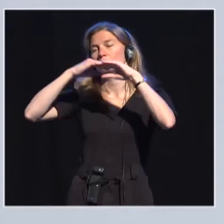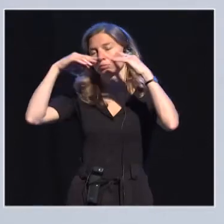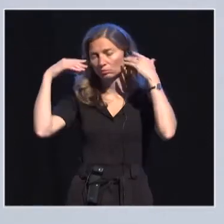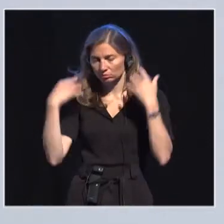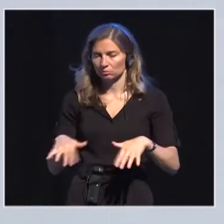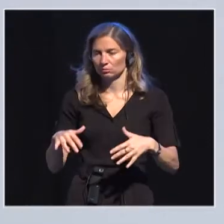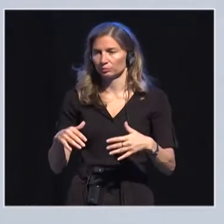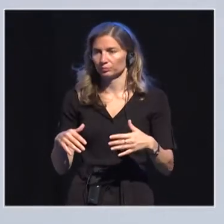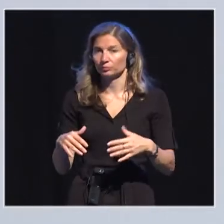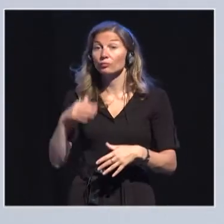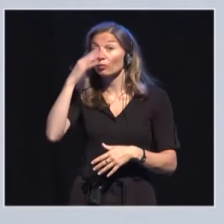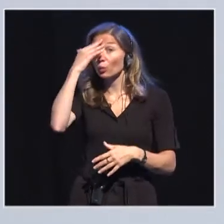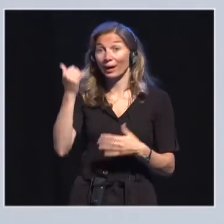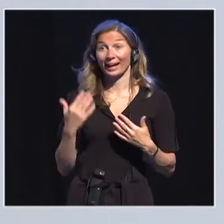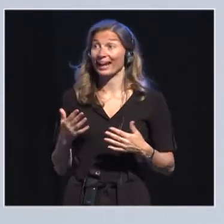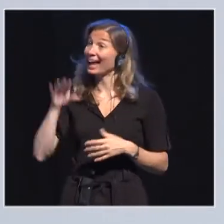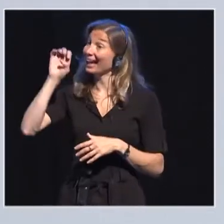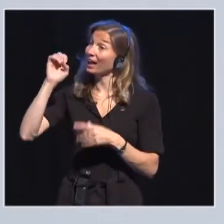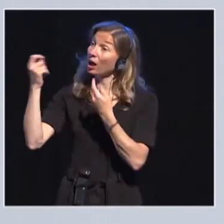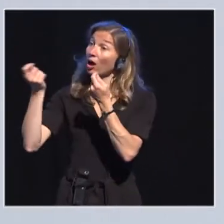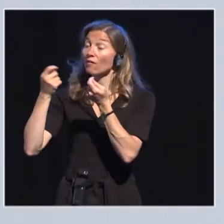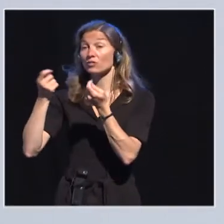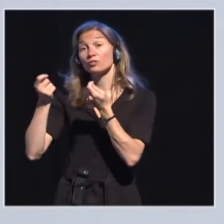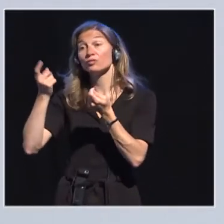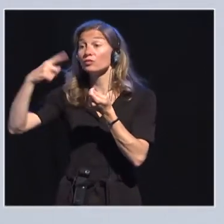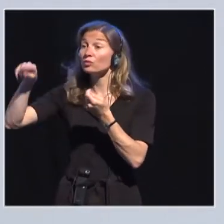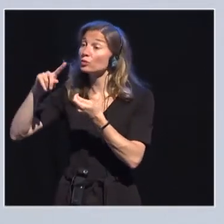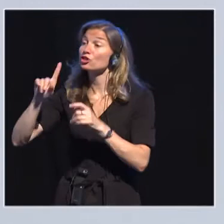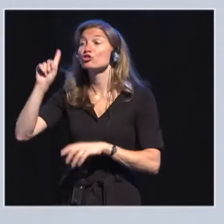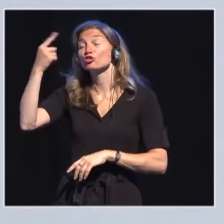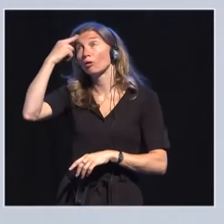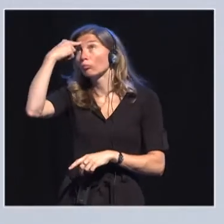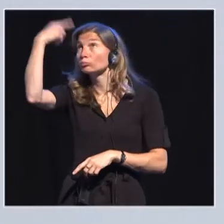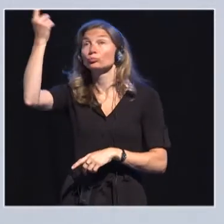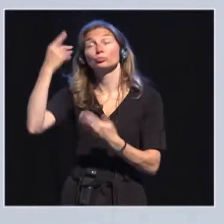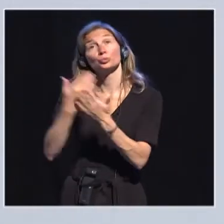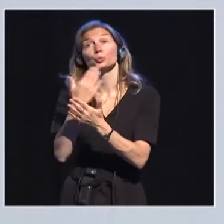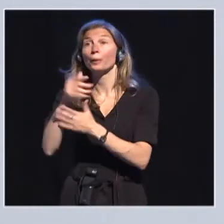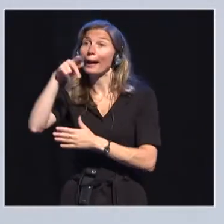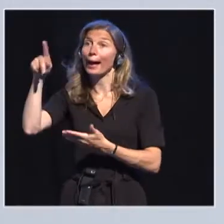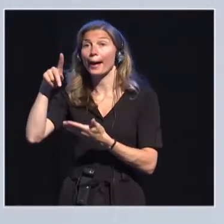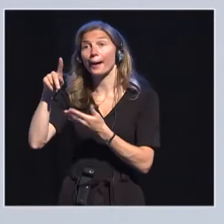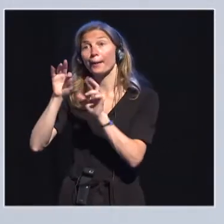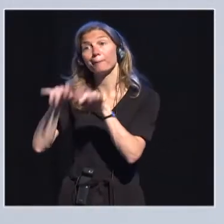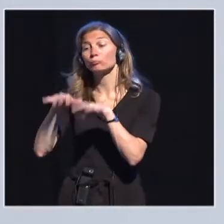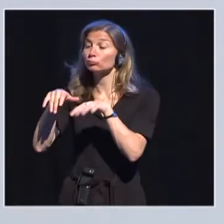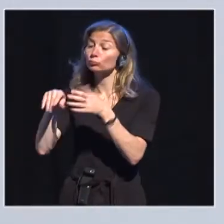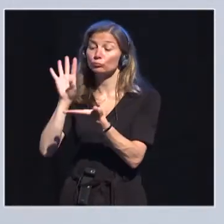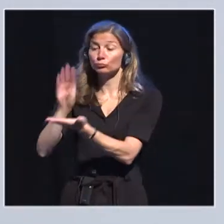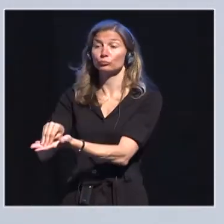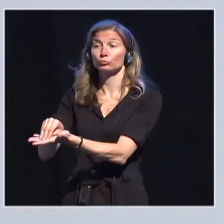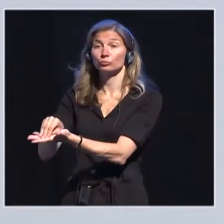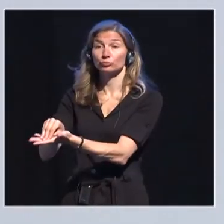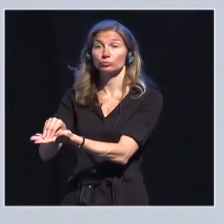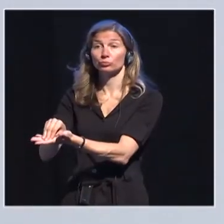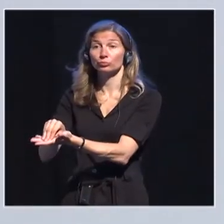When we talk about e-governance, it's not about creating a new app to the same and all systems and